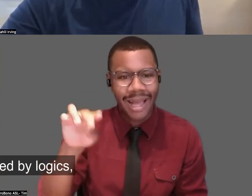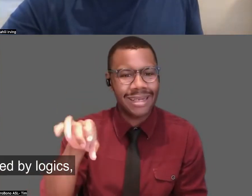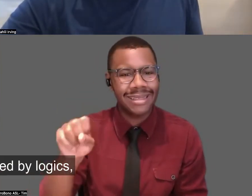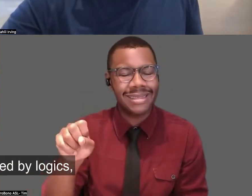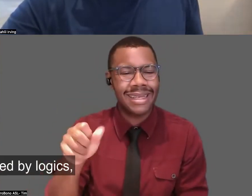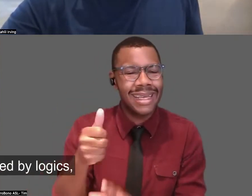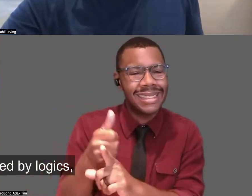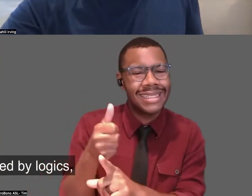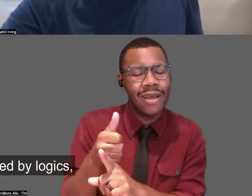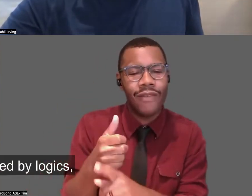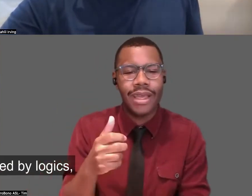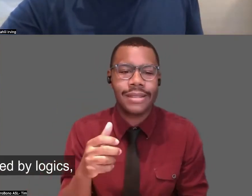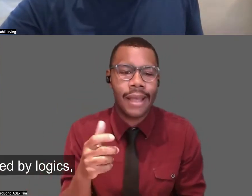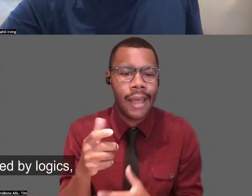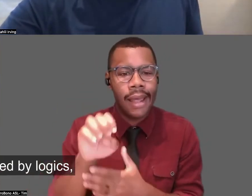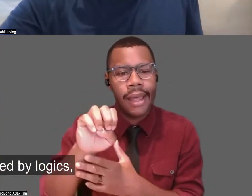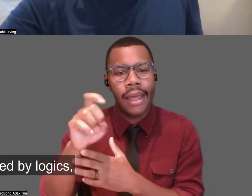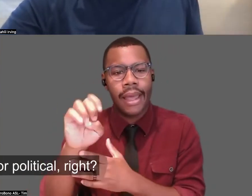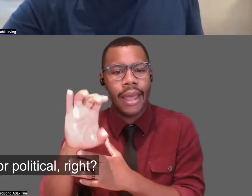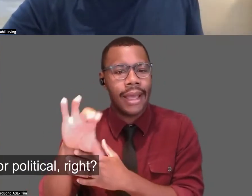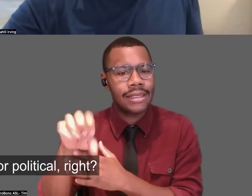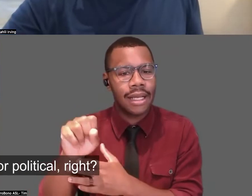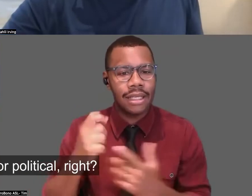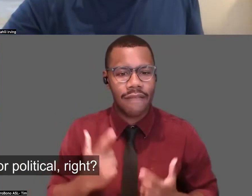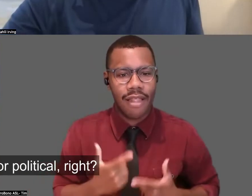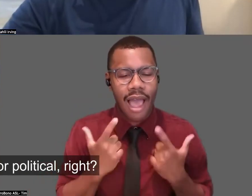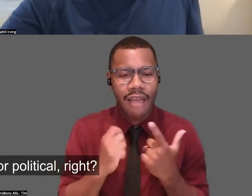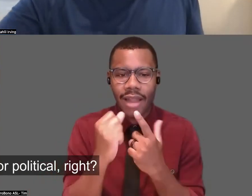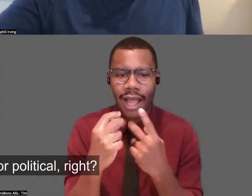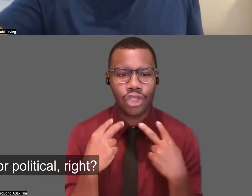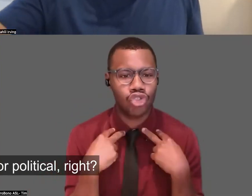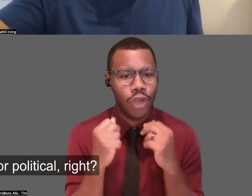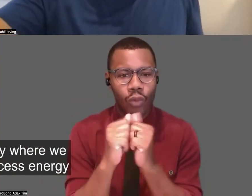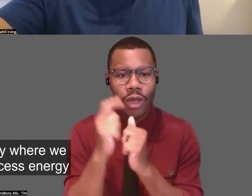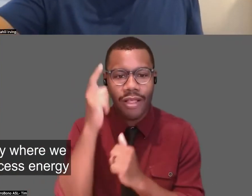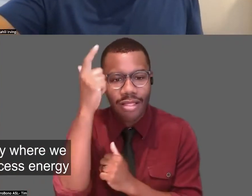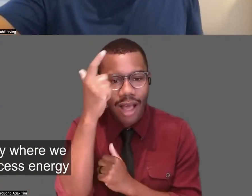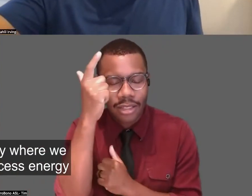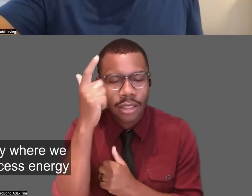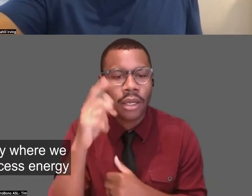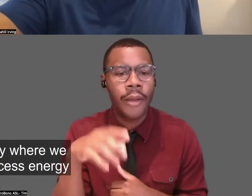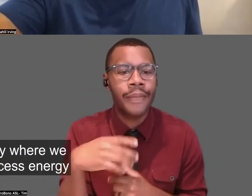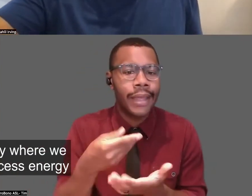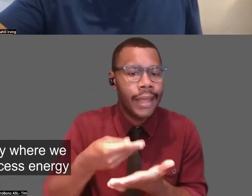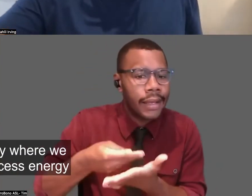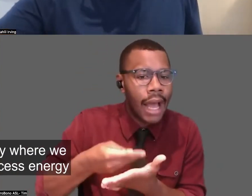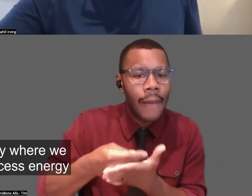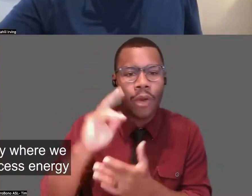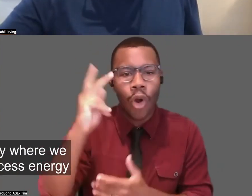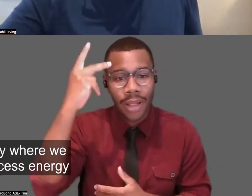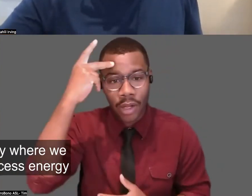not constrained by logics or either economic or political, right? But as a way where we